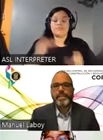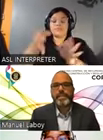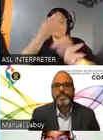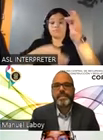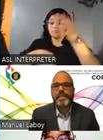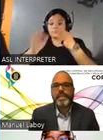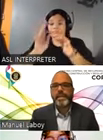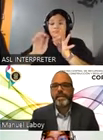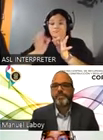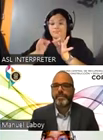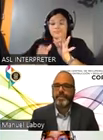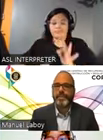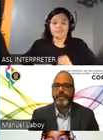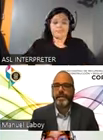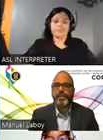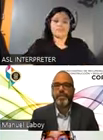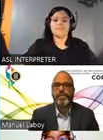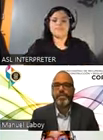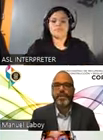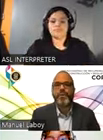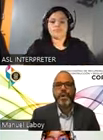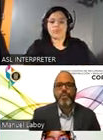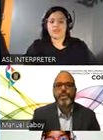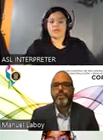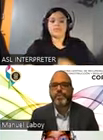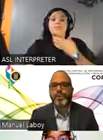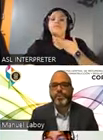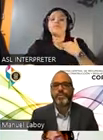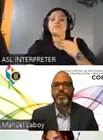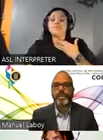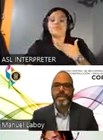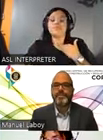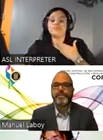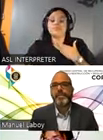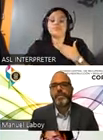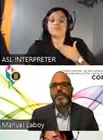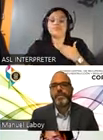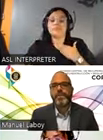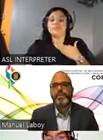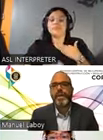And this is basically a summary of where we are with the reconstruction today.